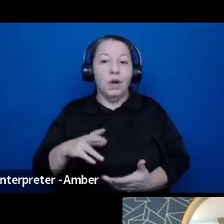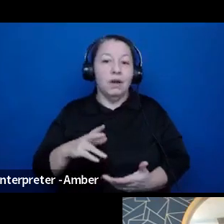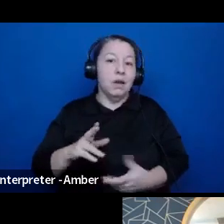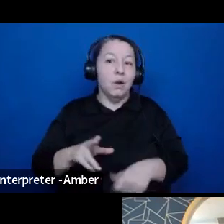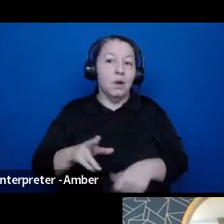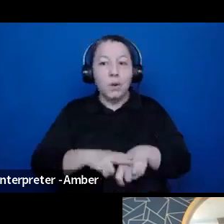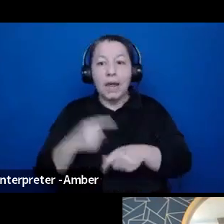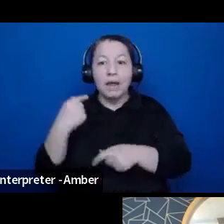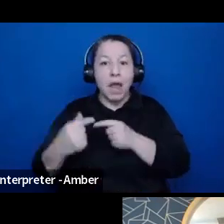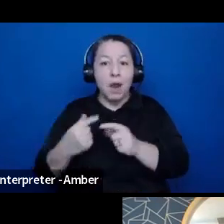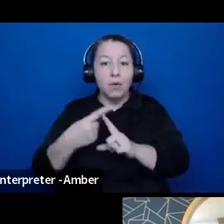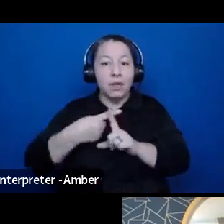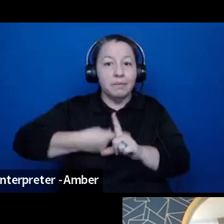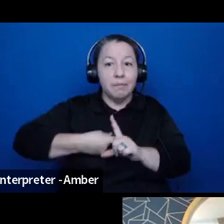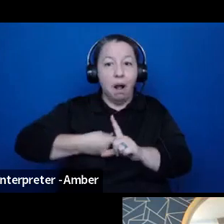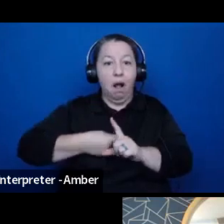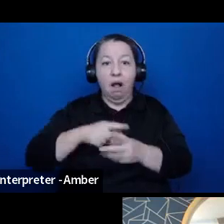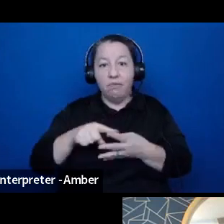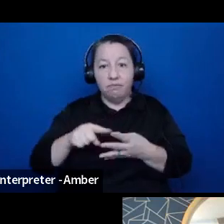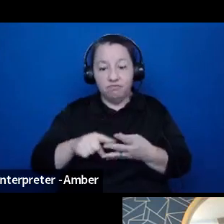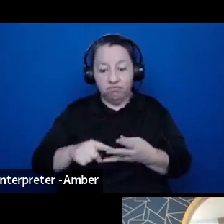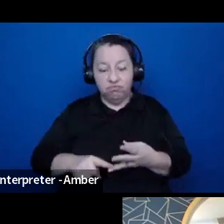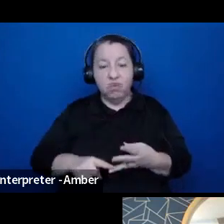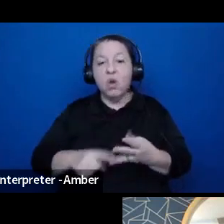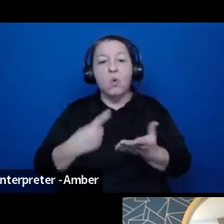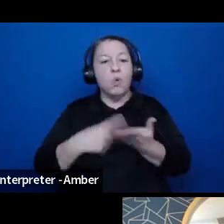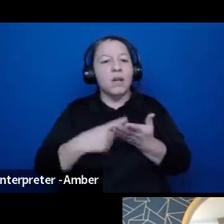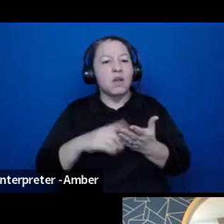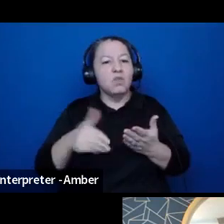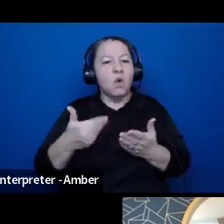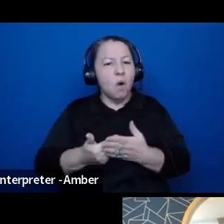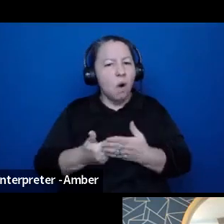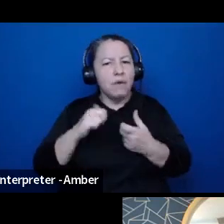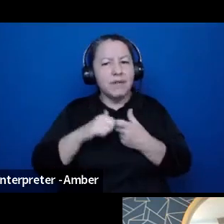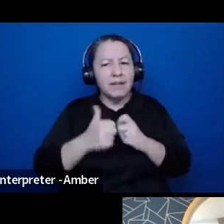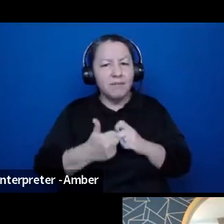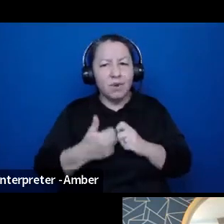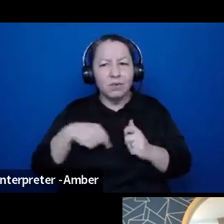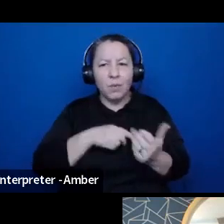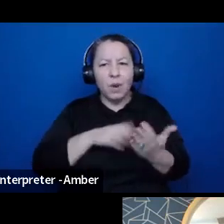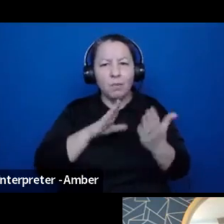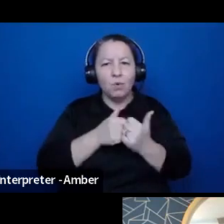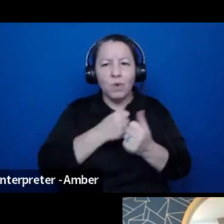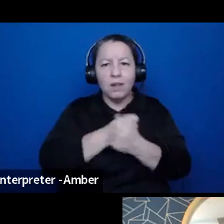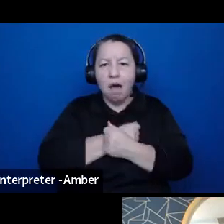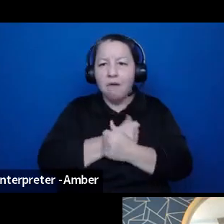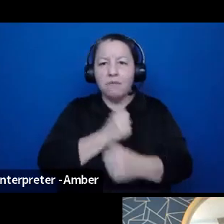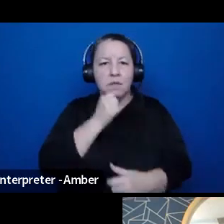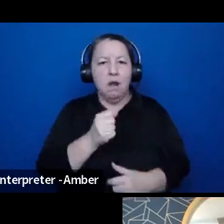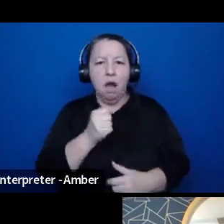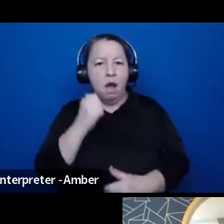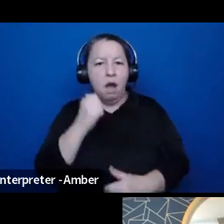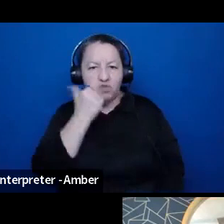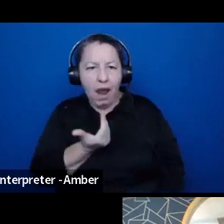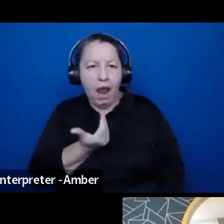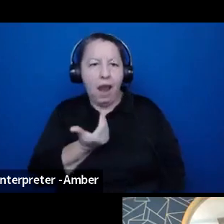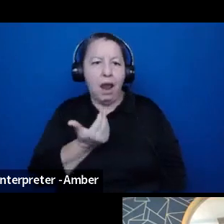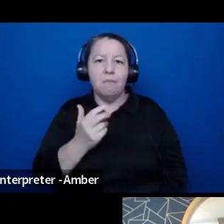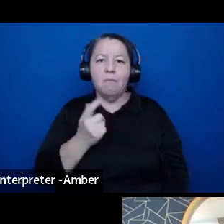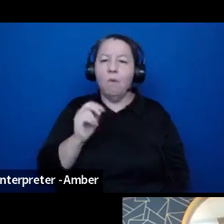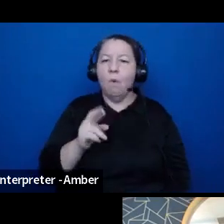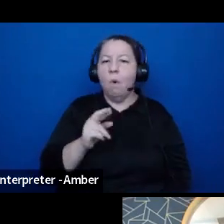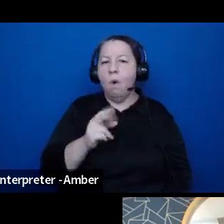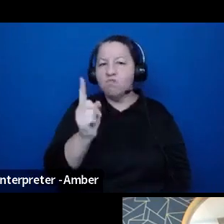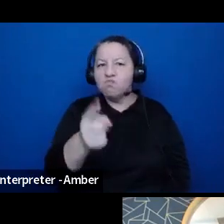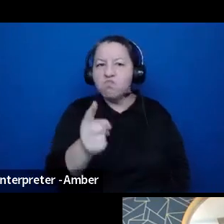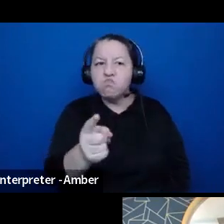the difficulties that we approach with love and not shame, right? And being kind